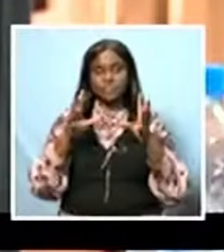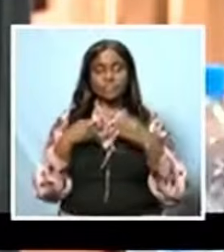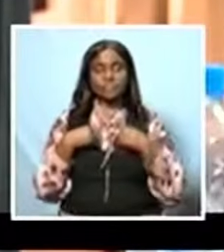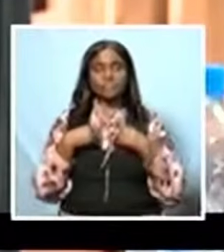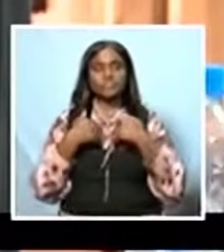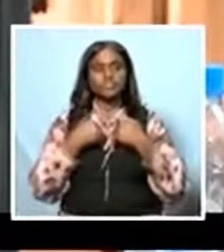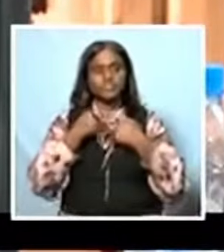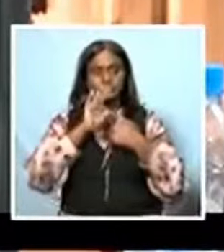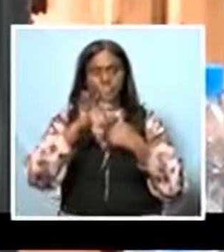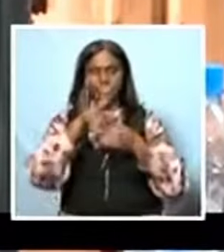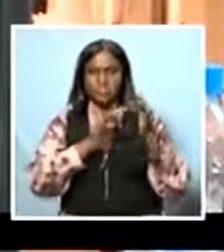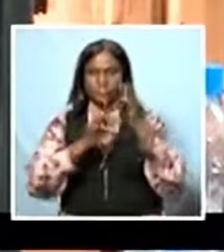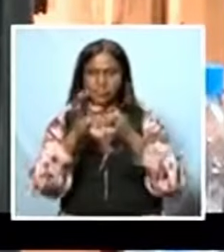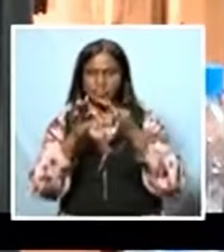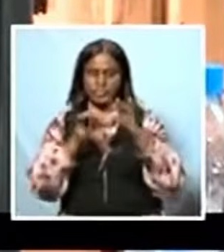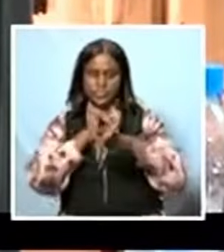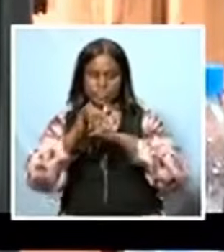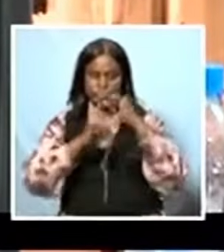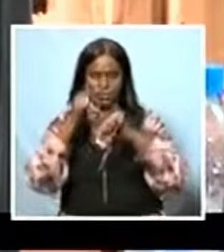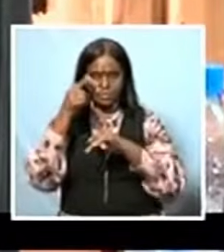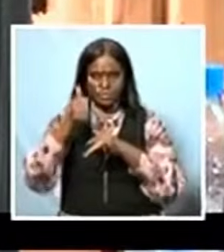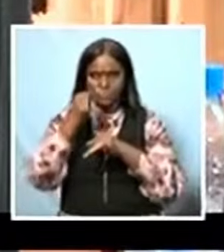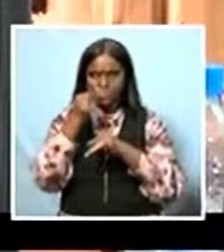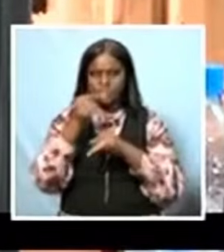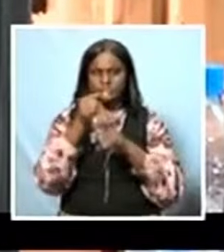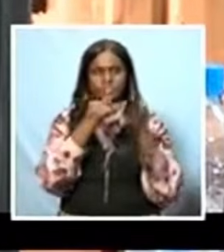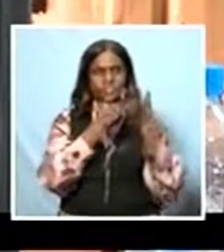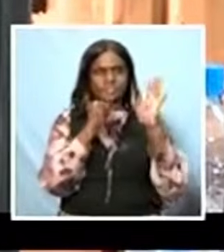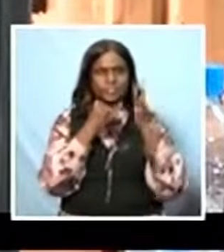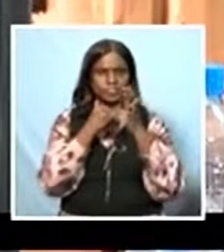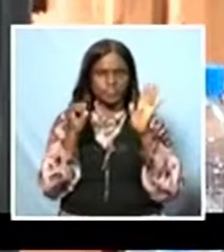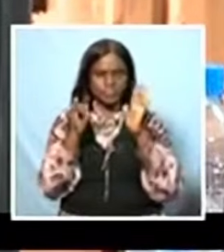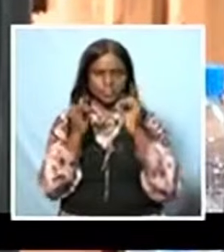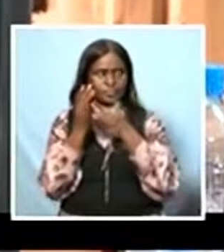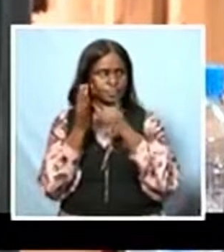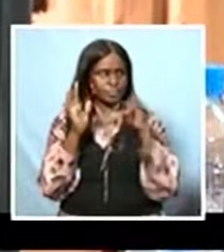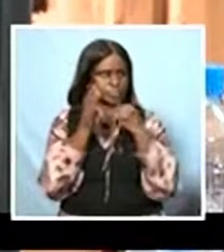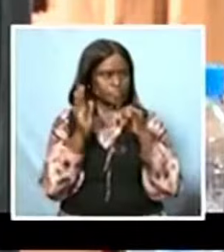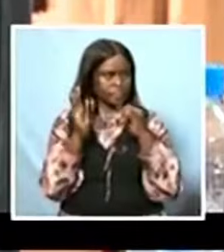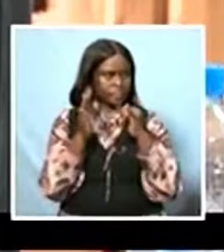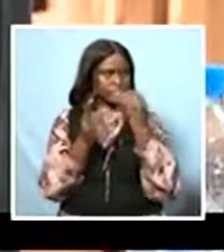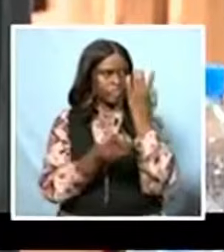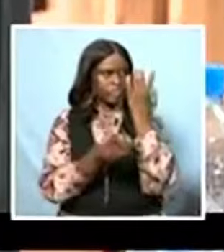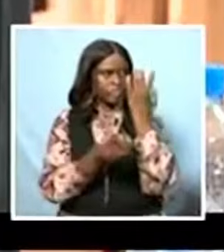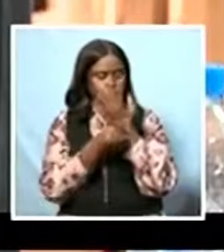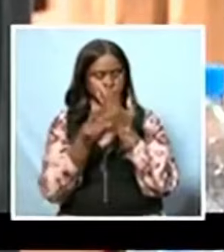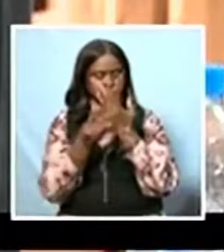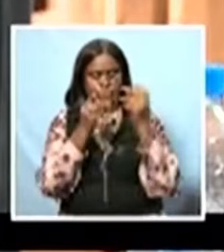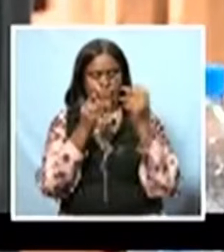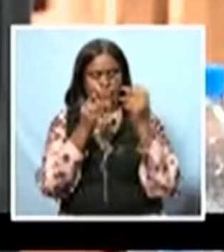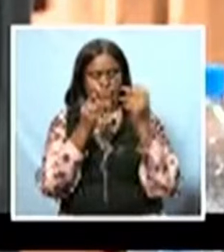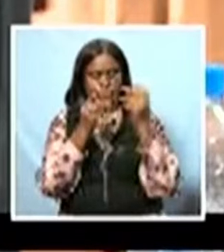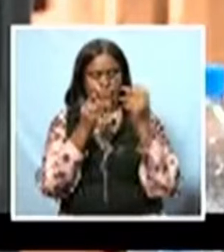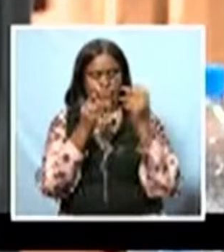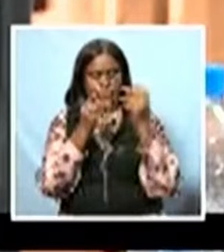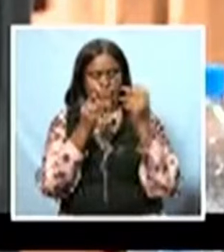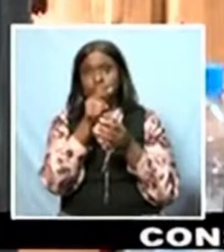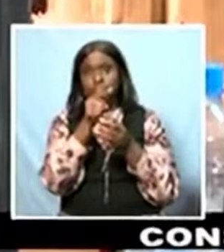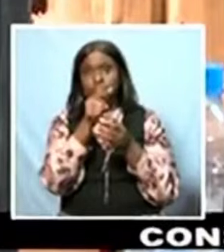then your statement was misleading for you to say identify development activities that have